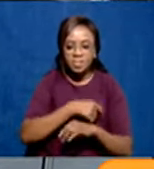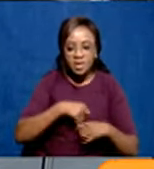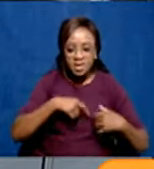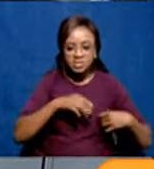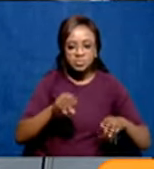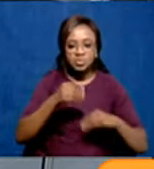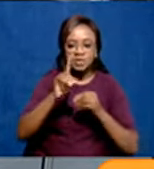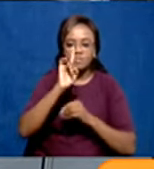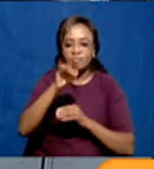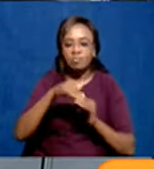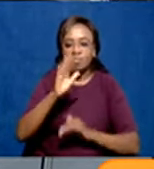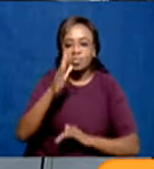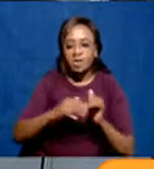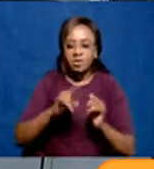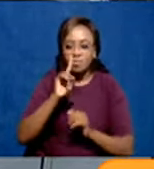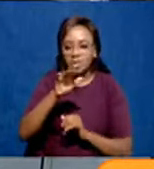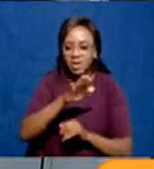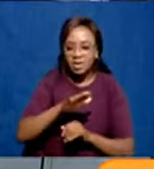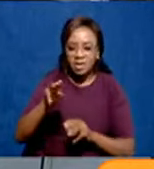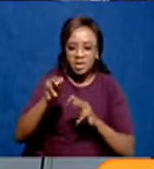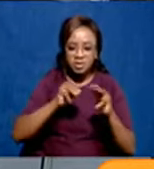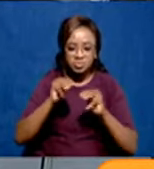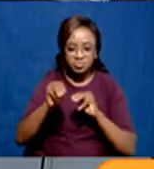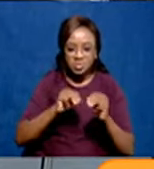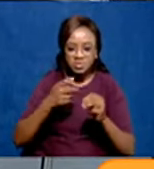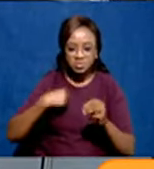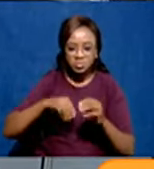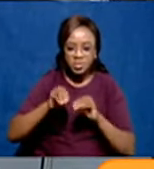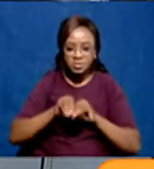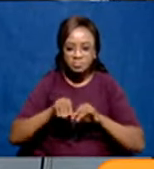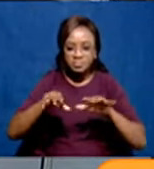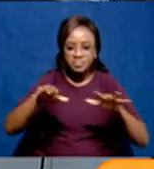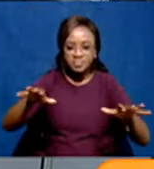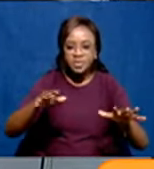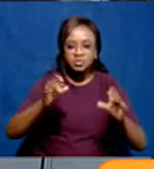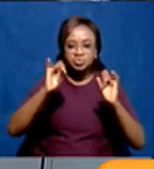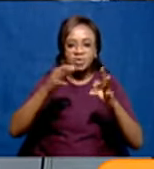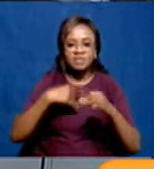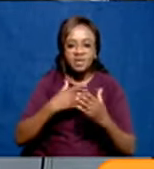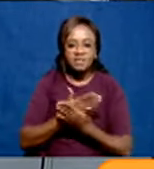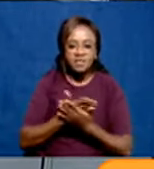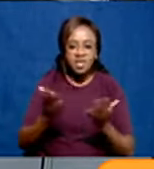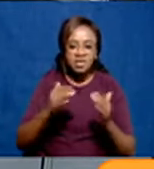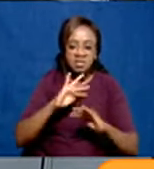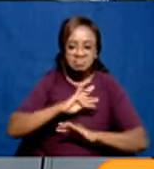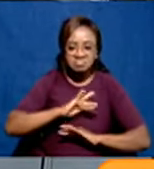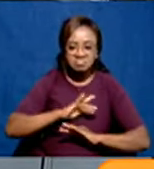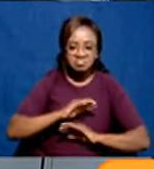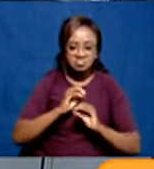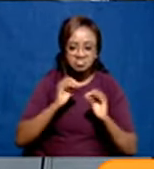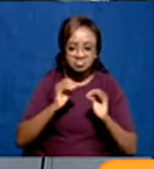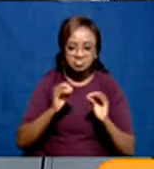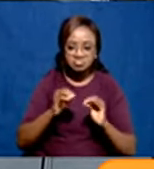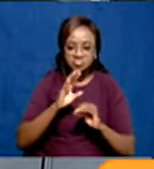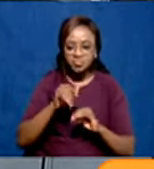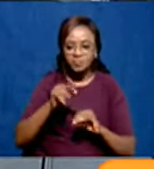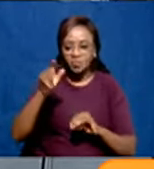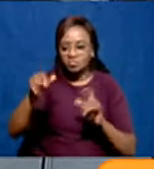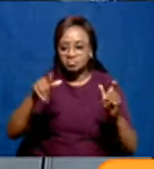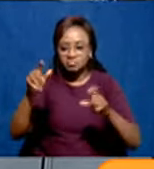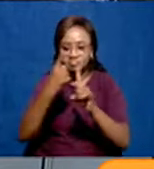zone to manage. So we have spread that risk that way. So even if there was any inefficiency coming from one person or so on, we have mitigated that